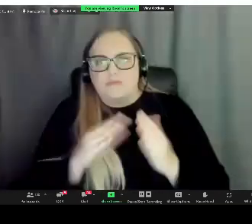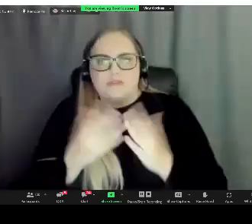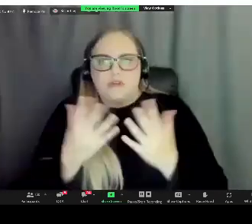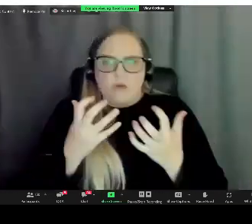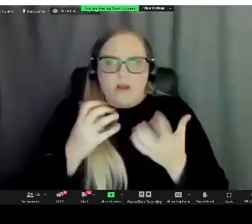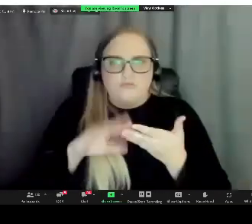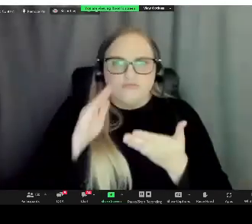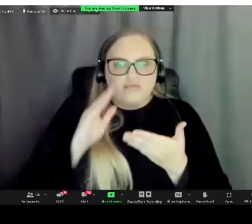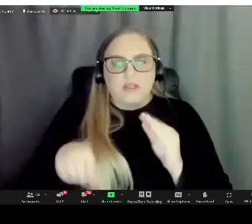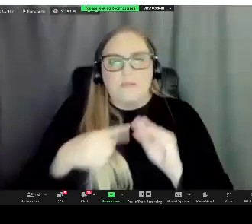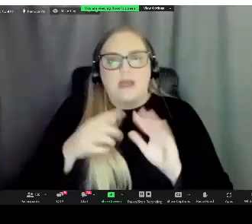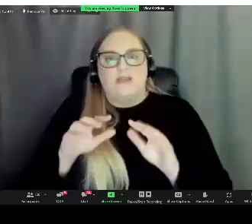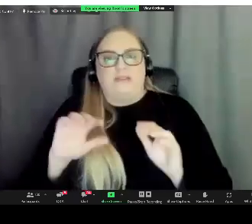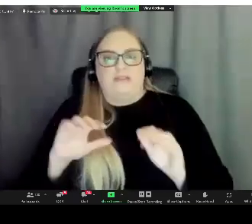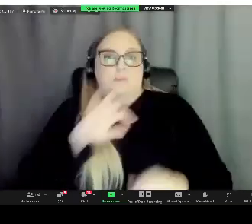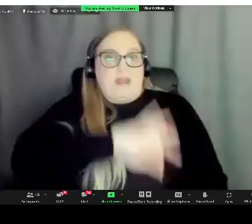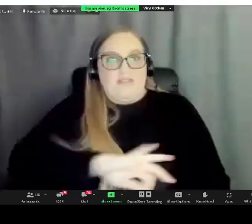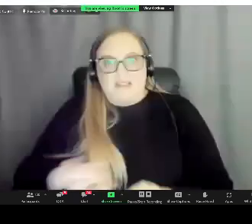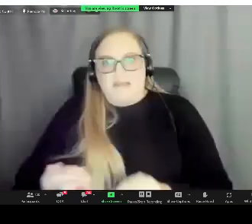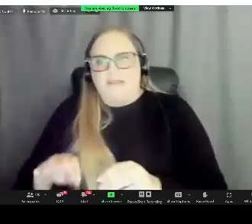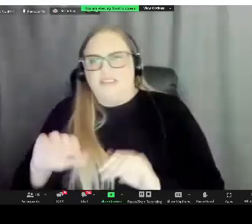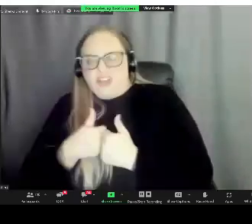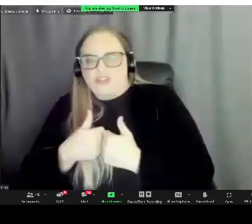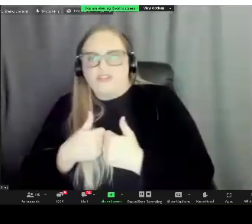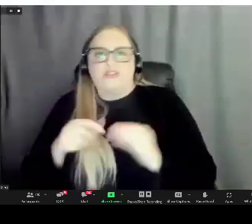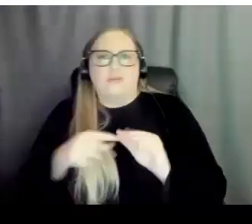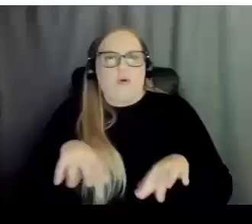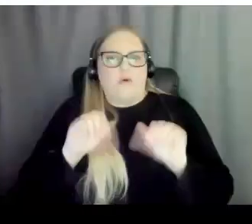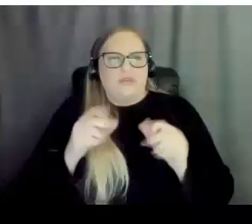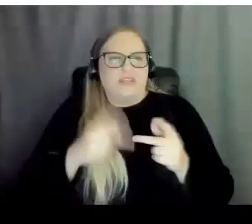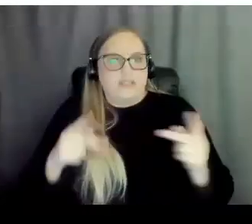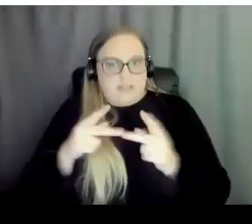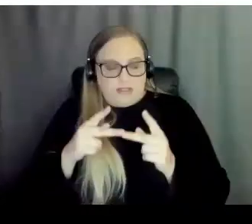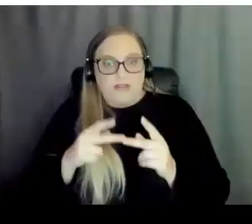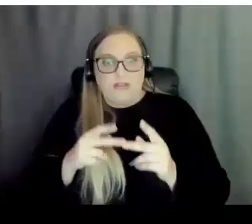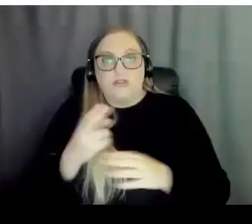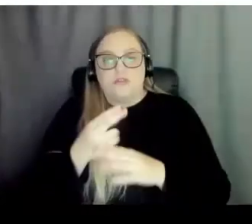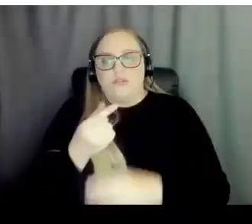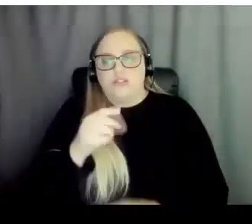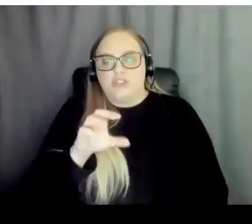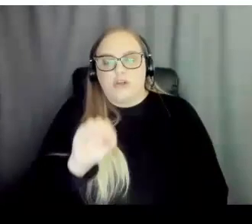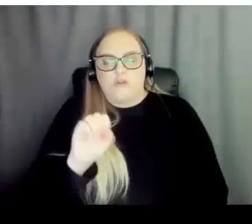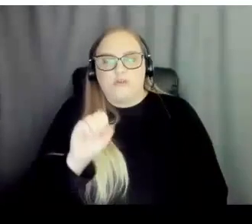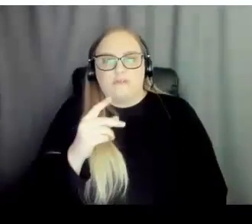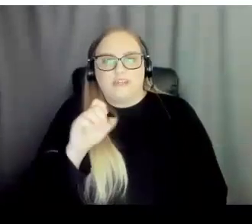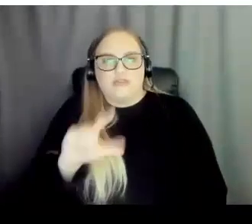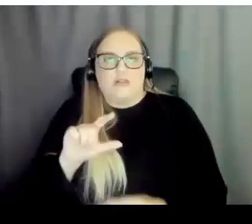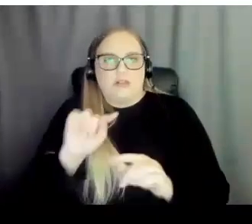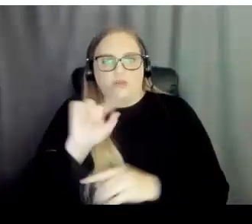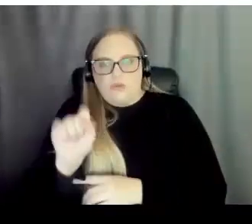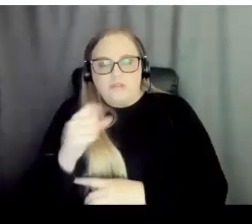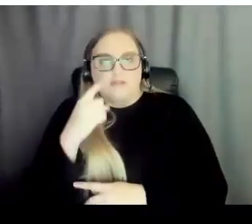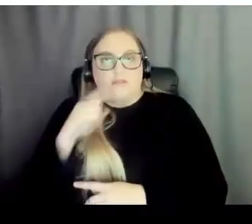of hosting a federal consolidated interim storage facility. The goal is to use geospatial tools to build capacity for the federal government to